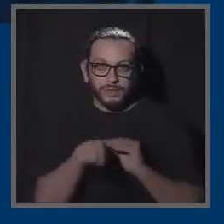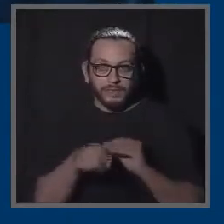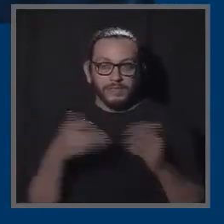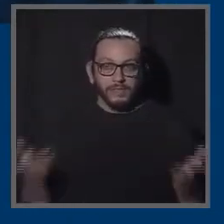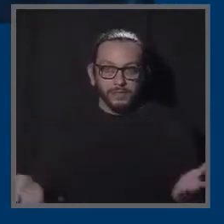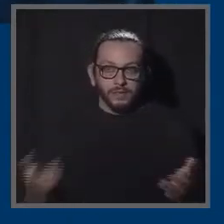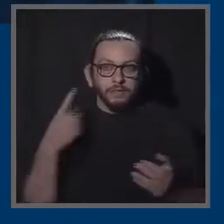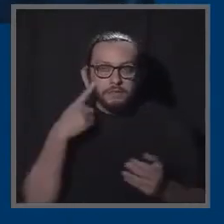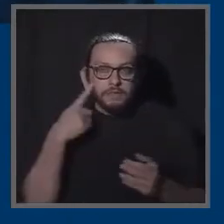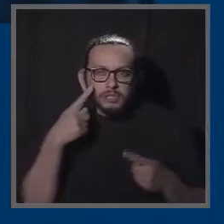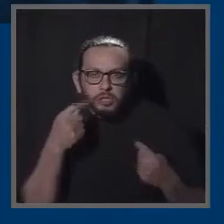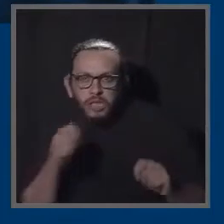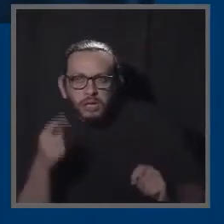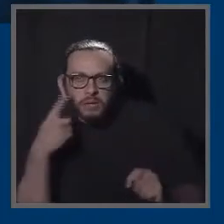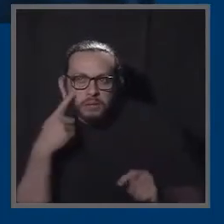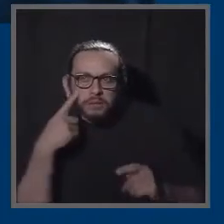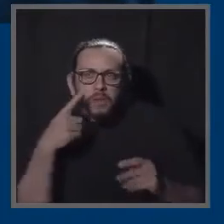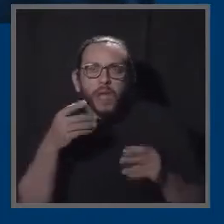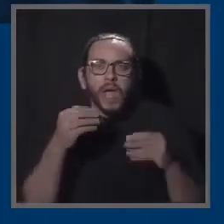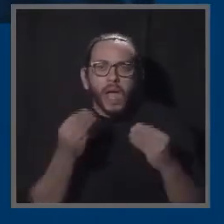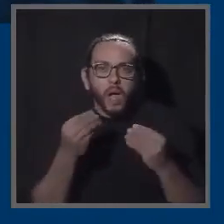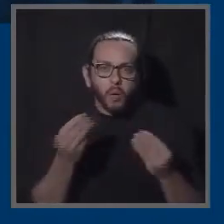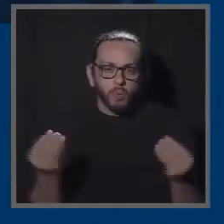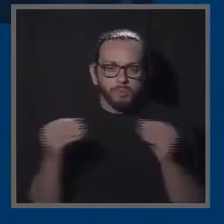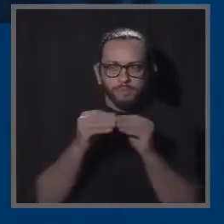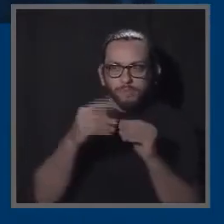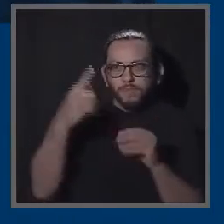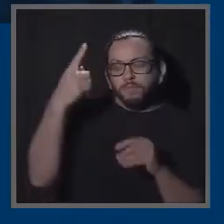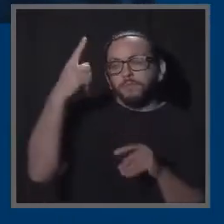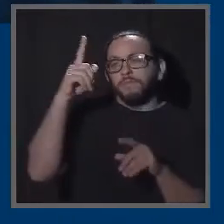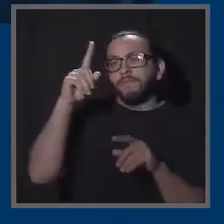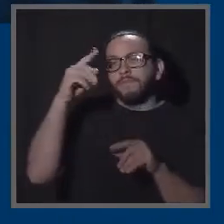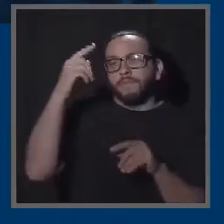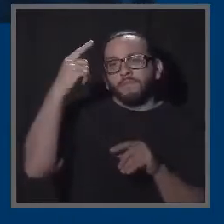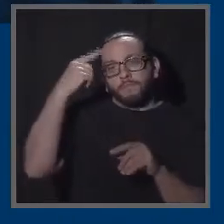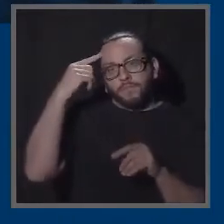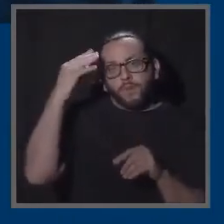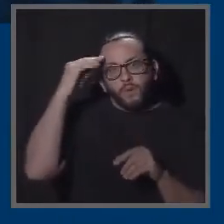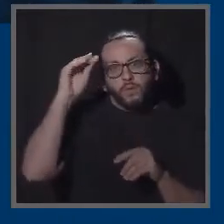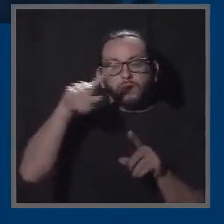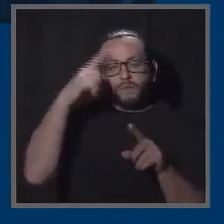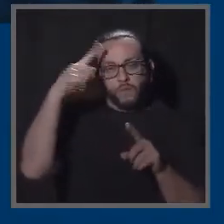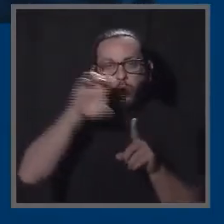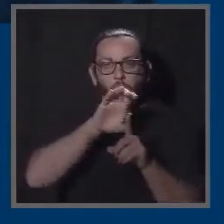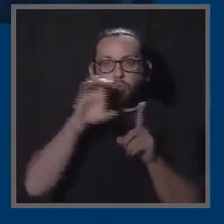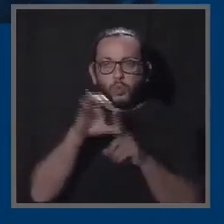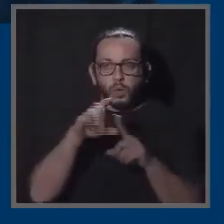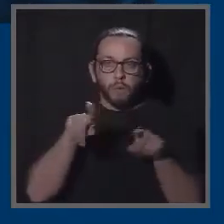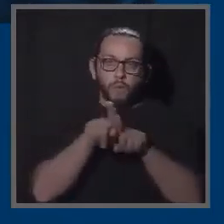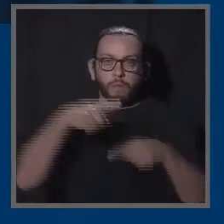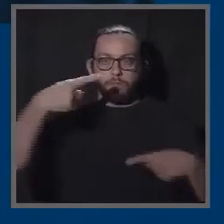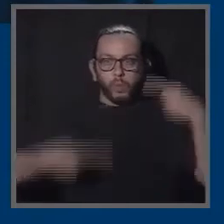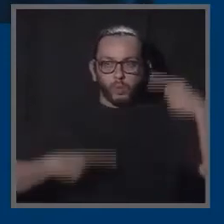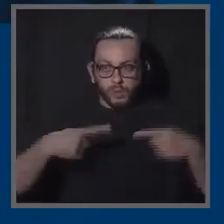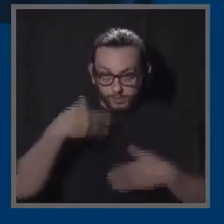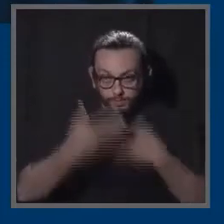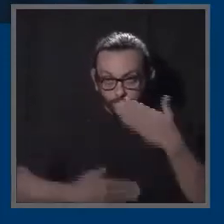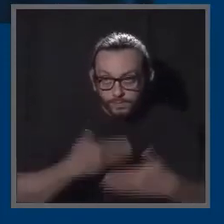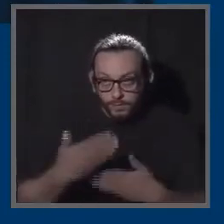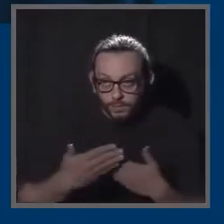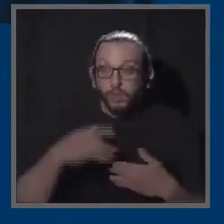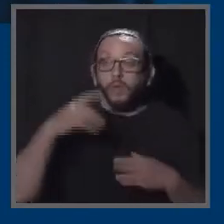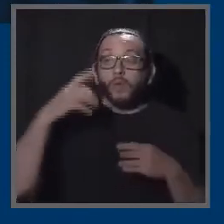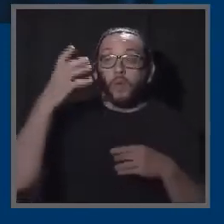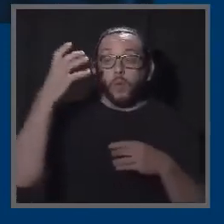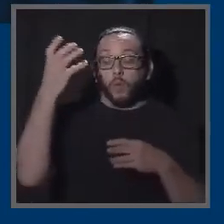of the implementation of educational and cultural policies. And actually, cultural democracy is also at the